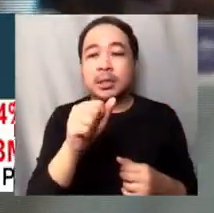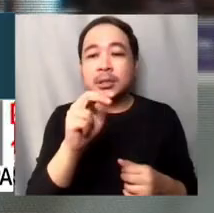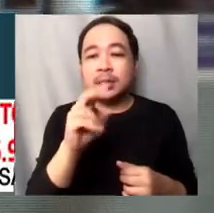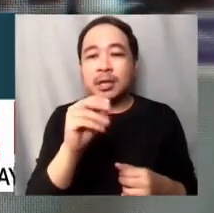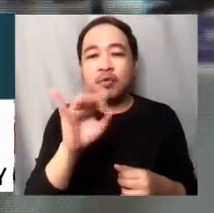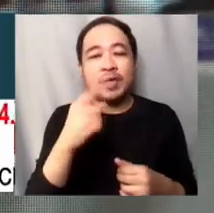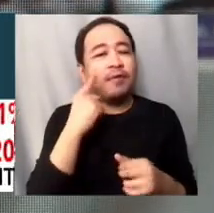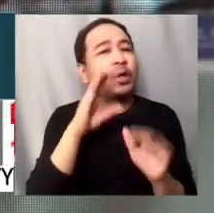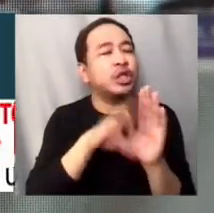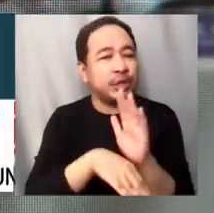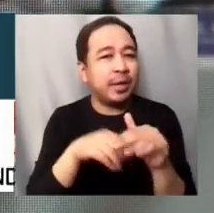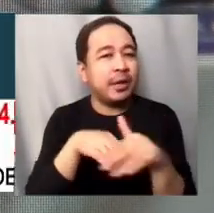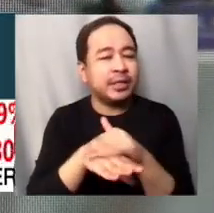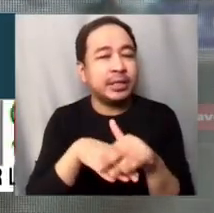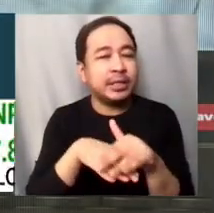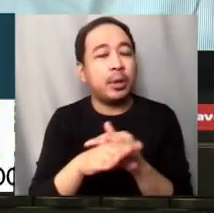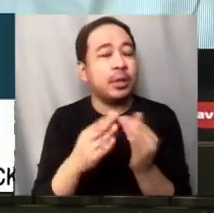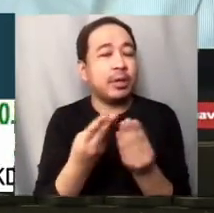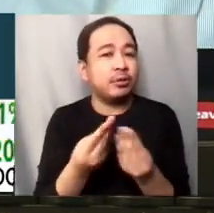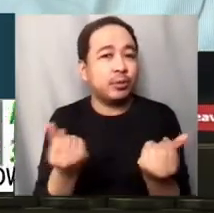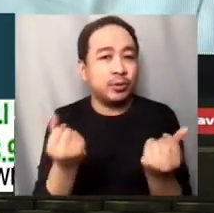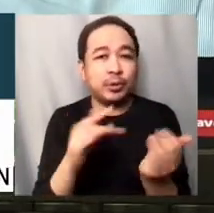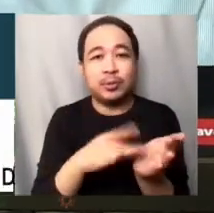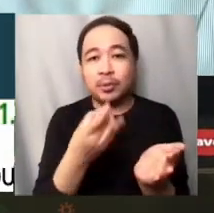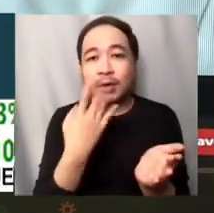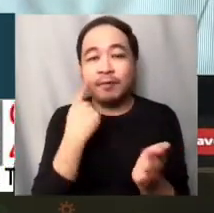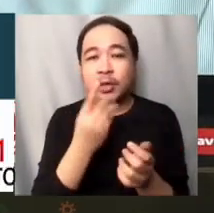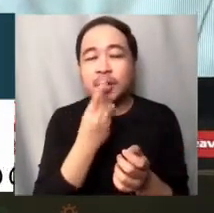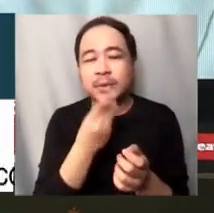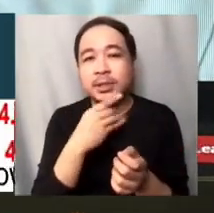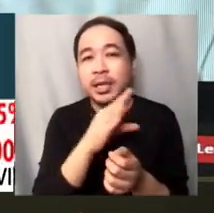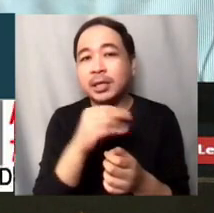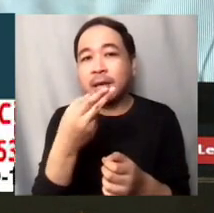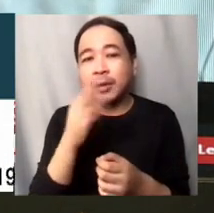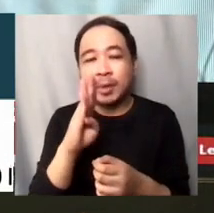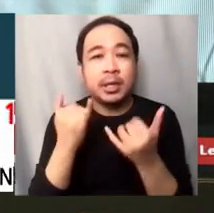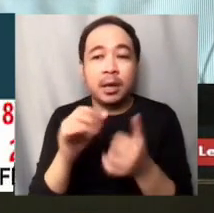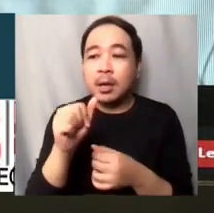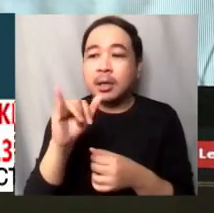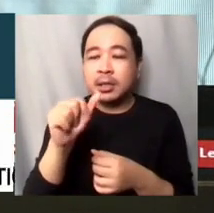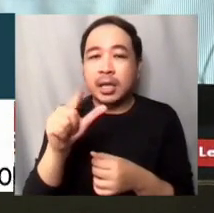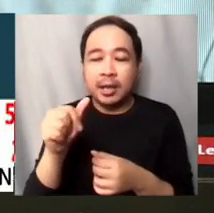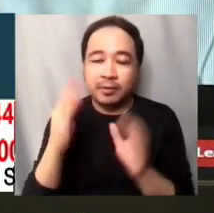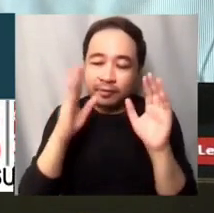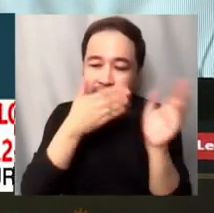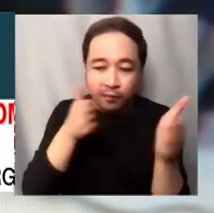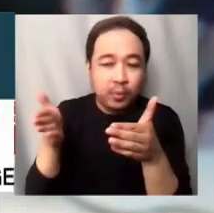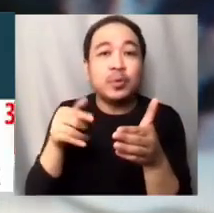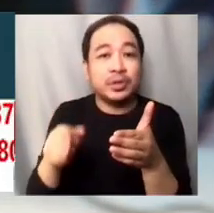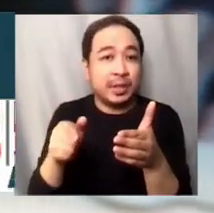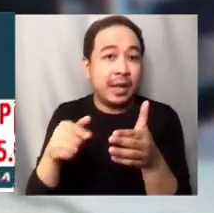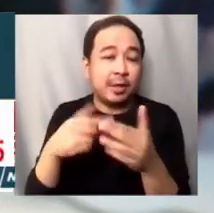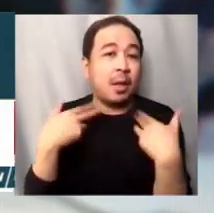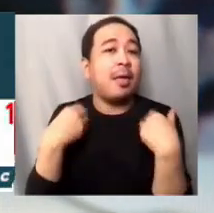treatment solutions for diabetes and hypertension. The Ayala Group has forayed into healthcare in just over the last 5 years